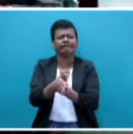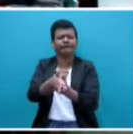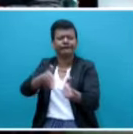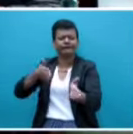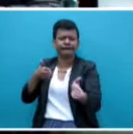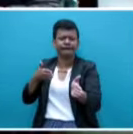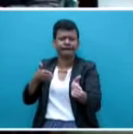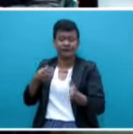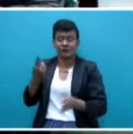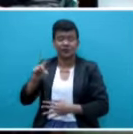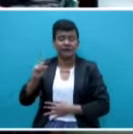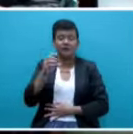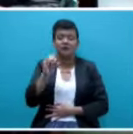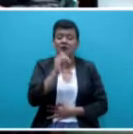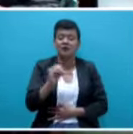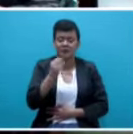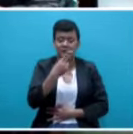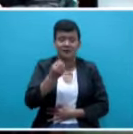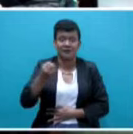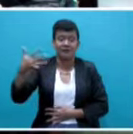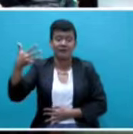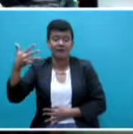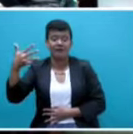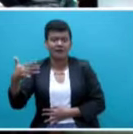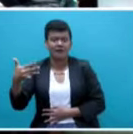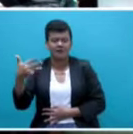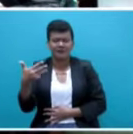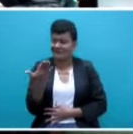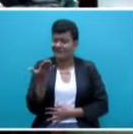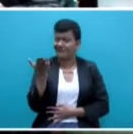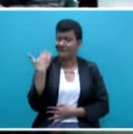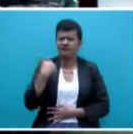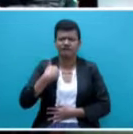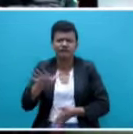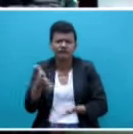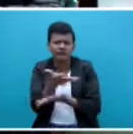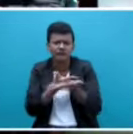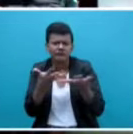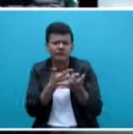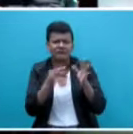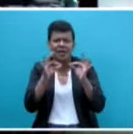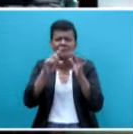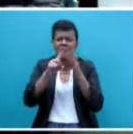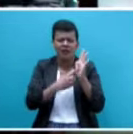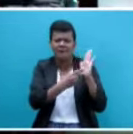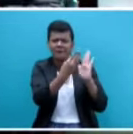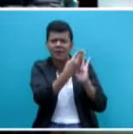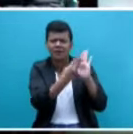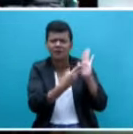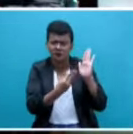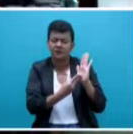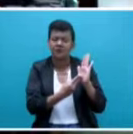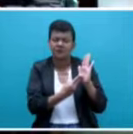2019. Since the last prorogation, Mr. Speaker, sir, the bills which had lapsed are the Adoption